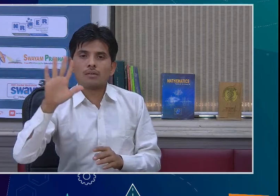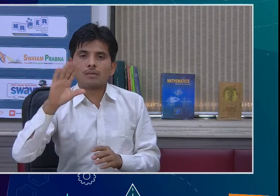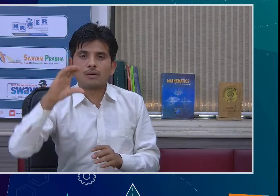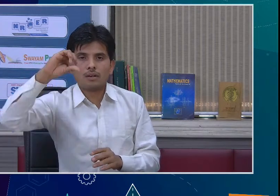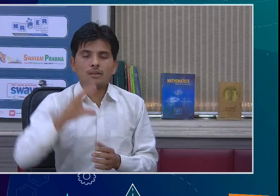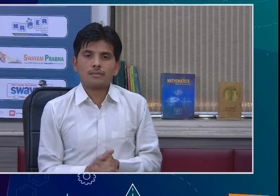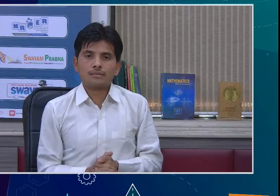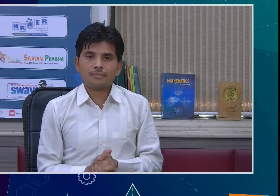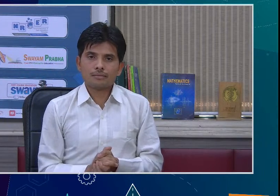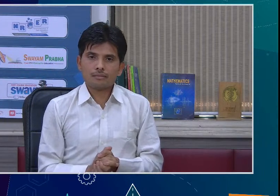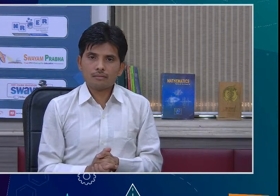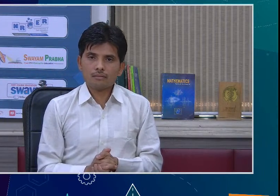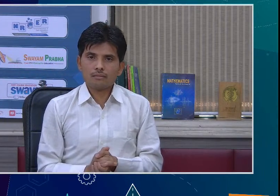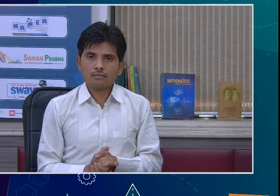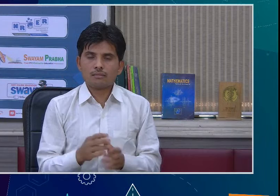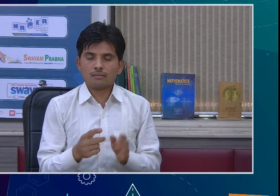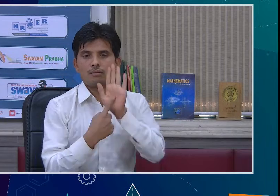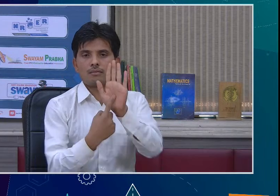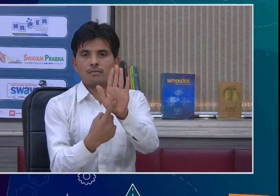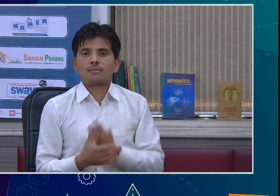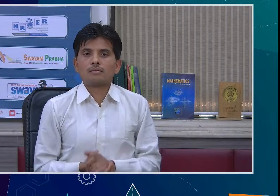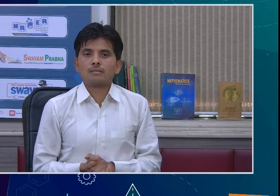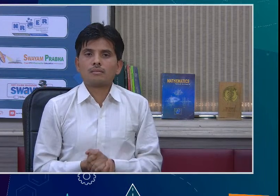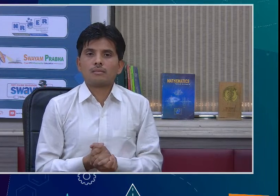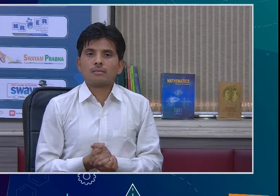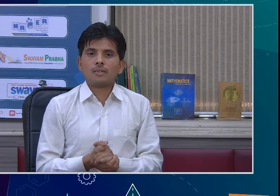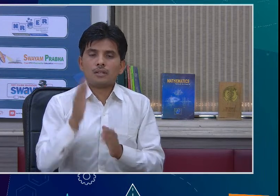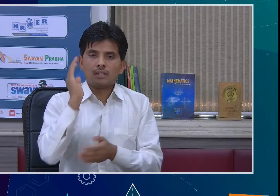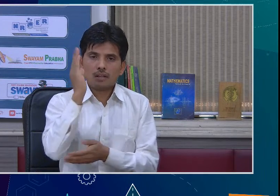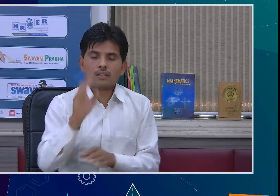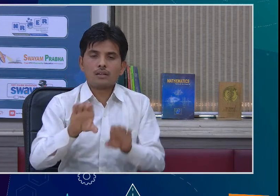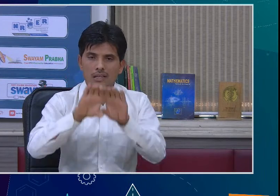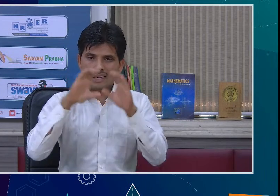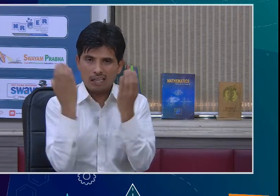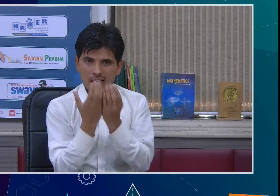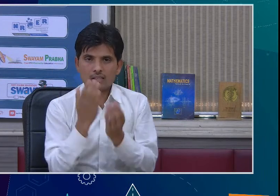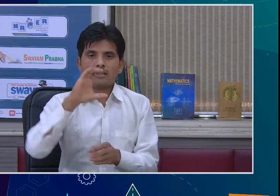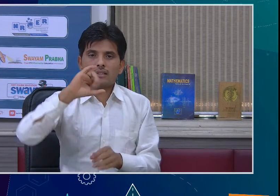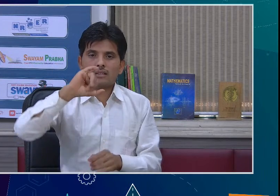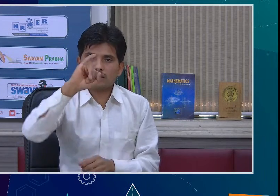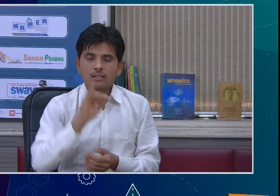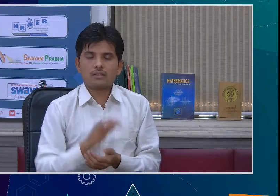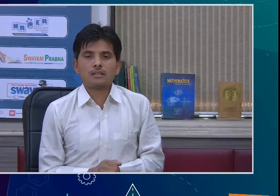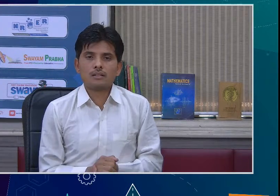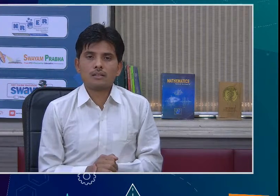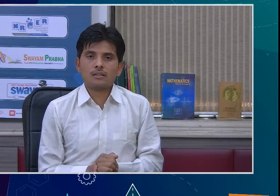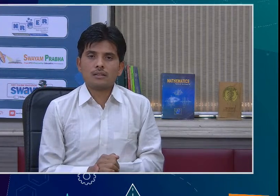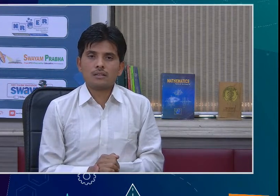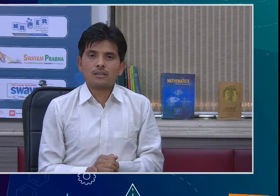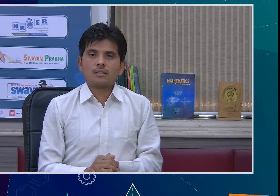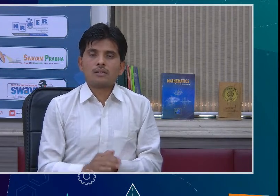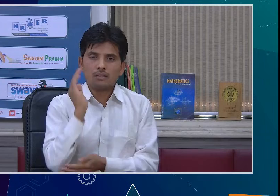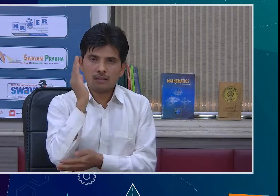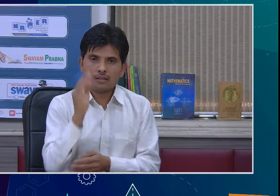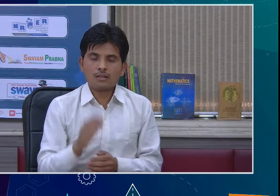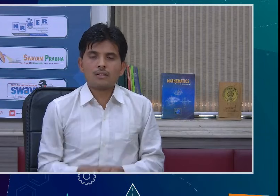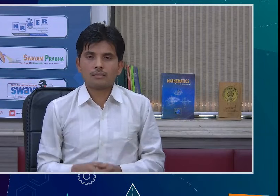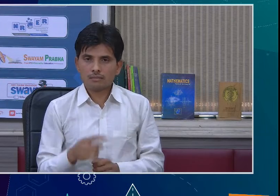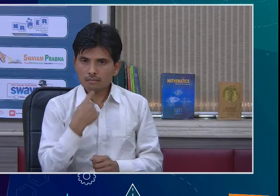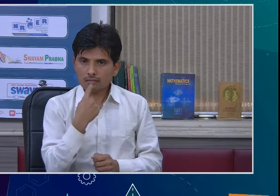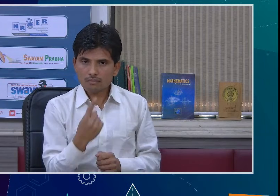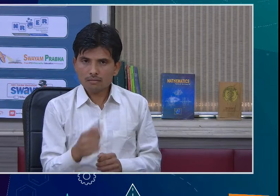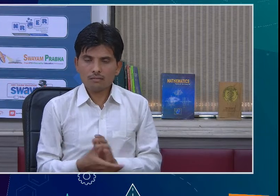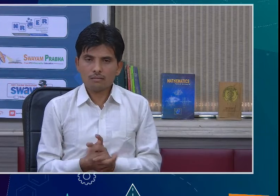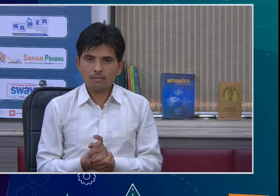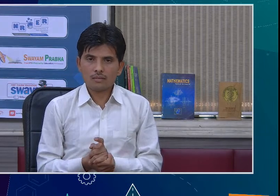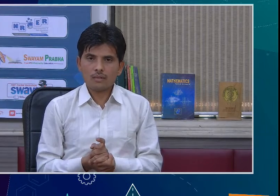8800440559. As I just mentioned that the session is for class 6. We'll try to take all your questions in this session itself, but in case